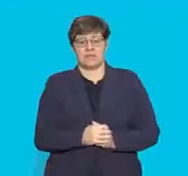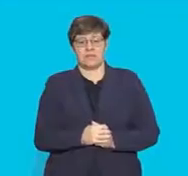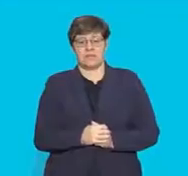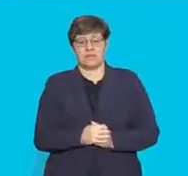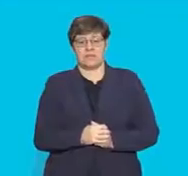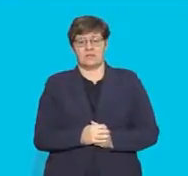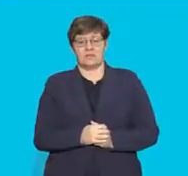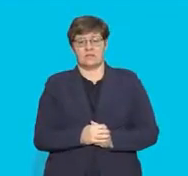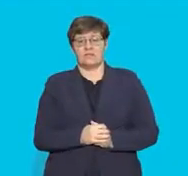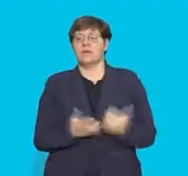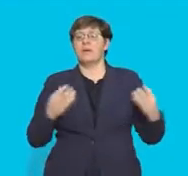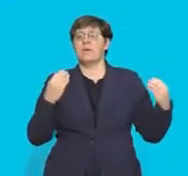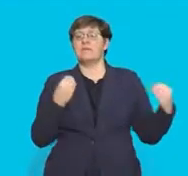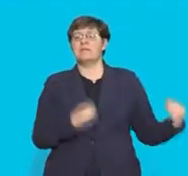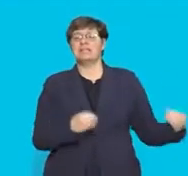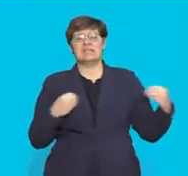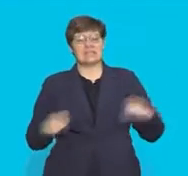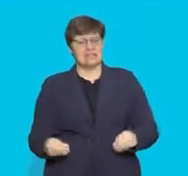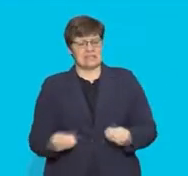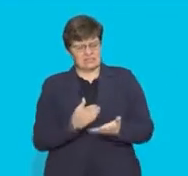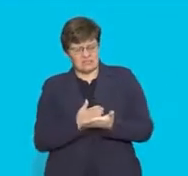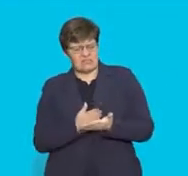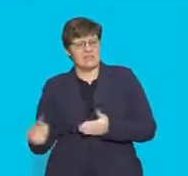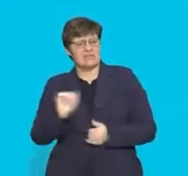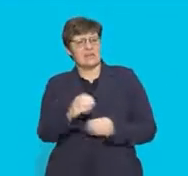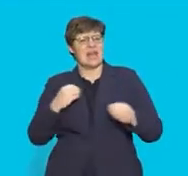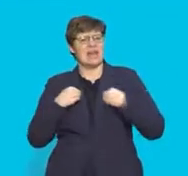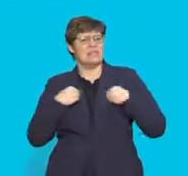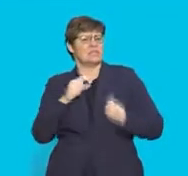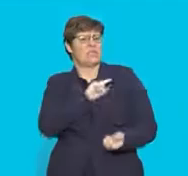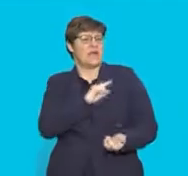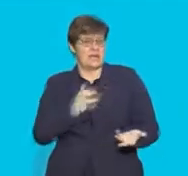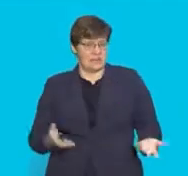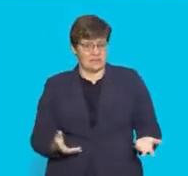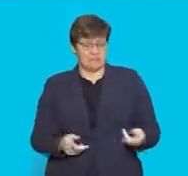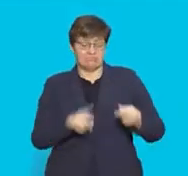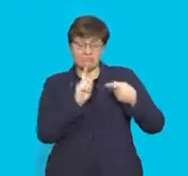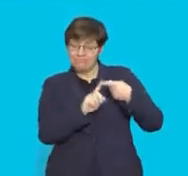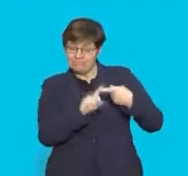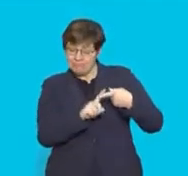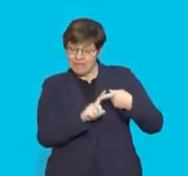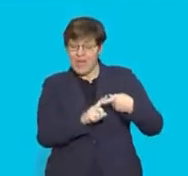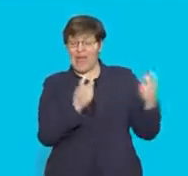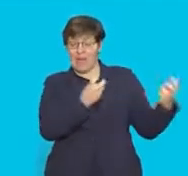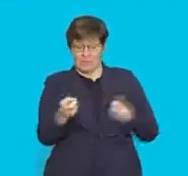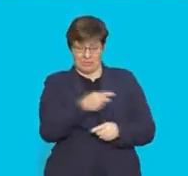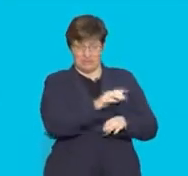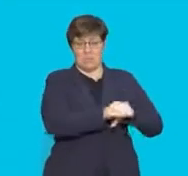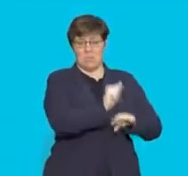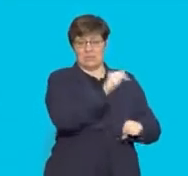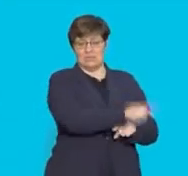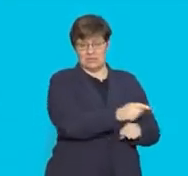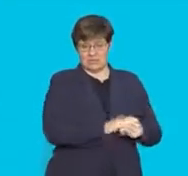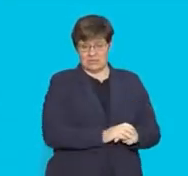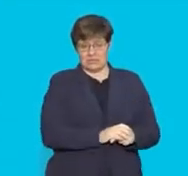Why will a business dispose of an asset? One, we said, the existing equipment has become old.